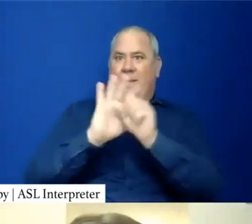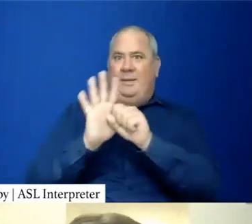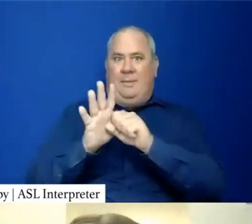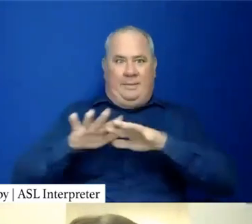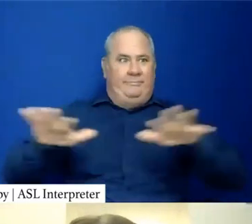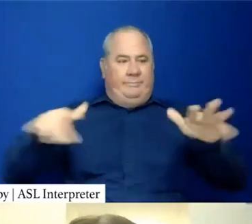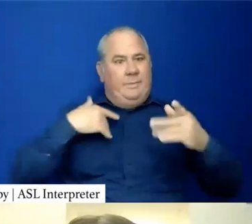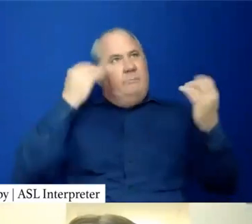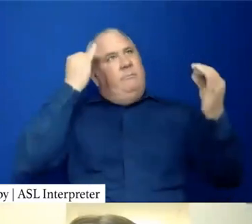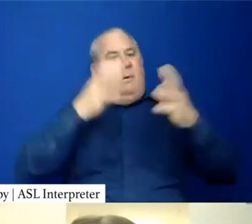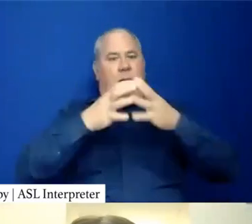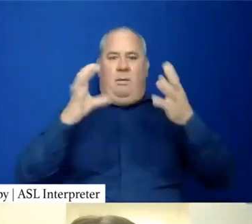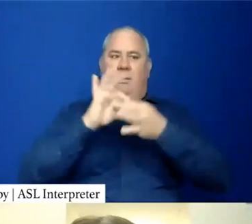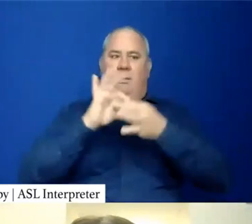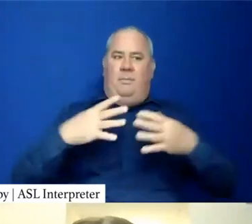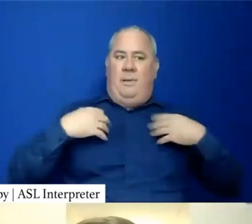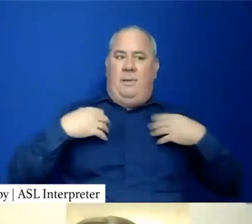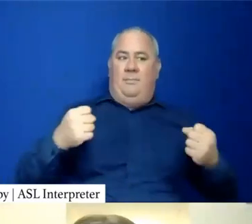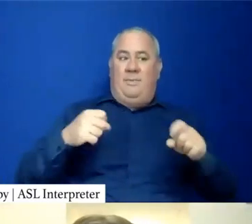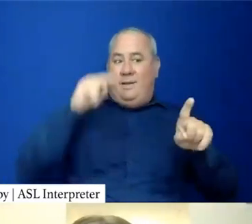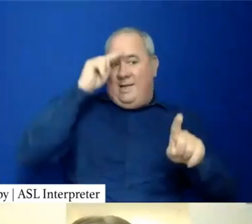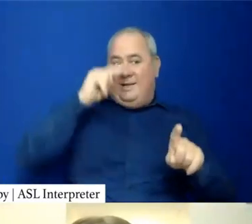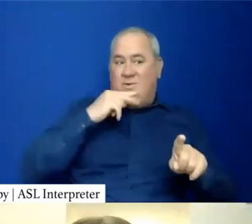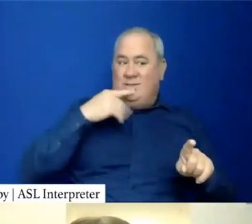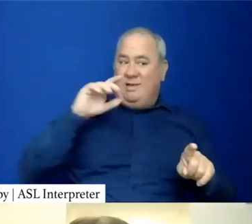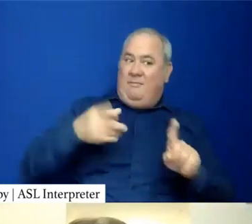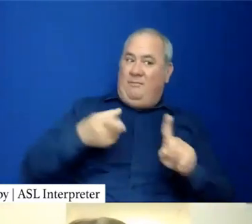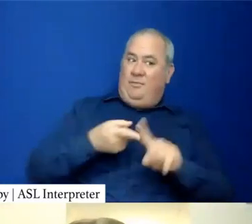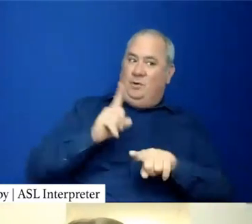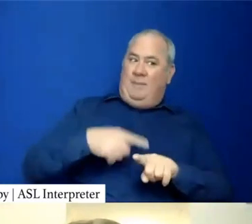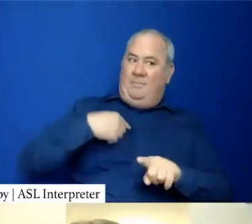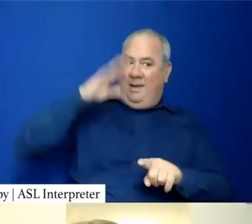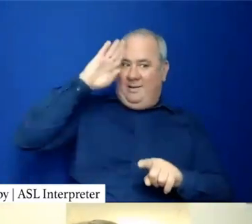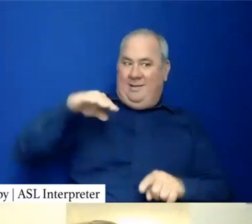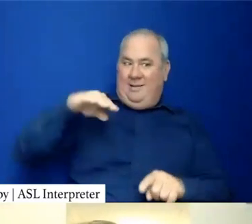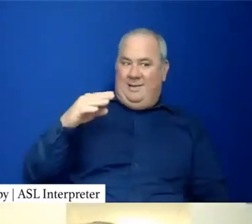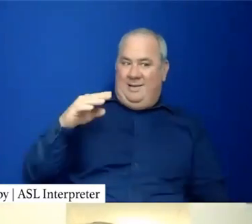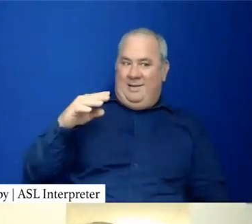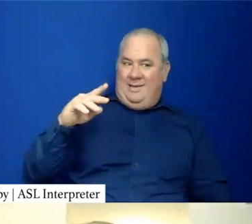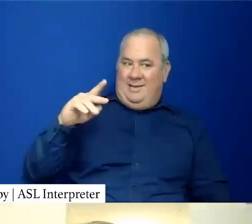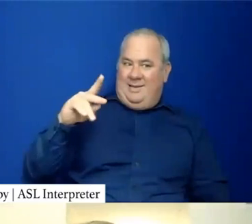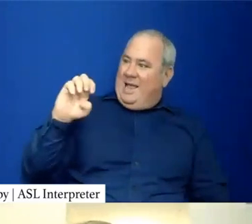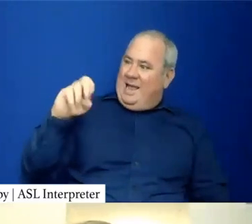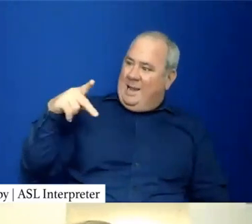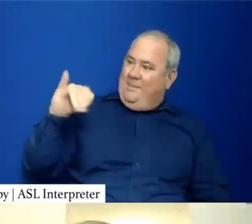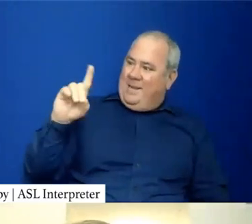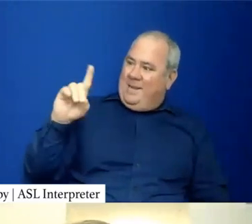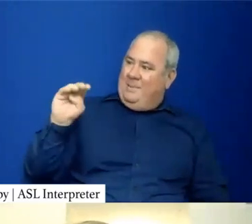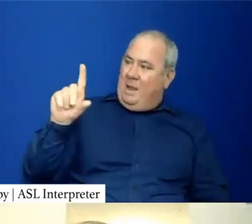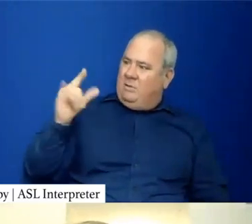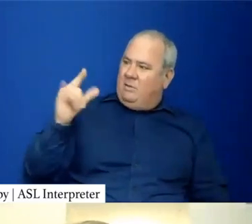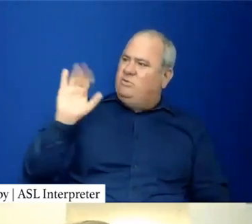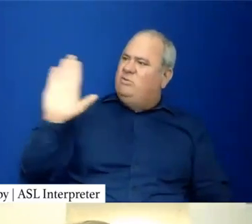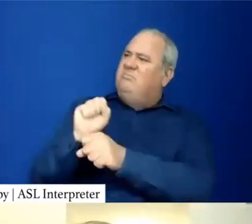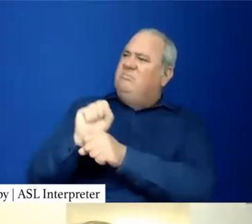what epidemiologists do for a living. Right. And here we are, dealing with, on the